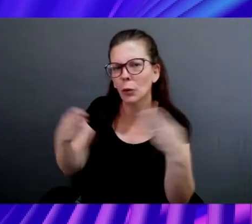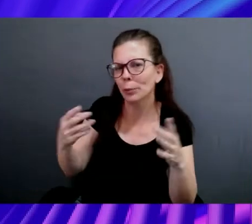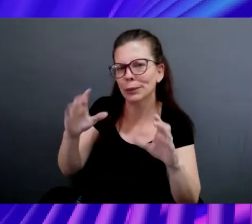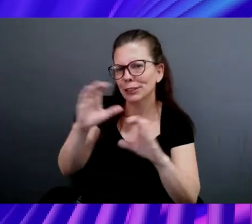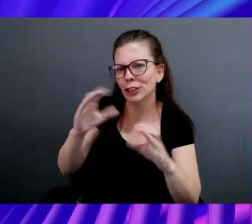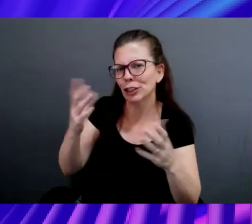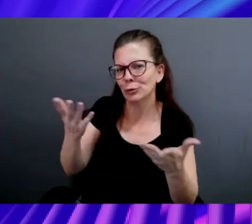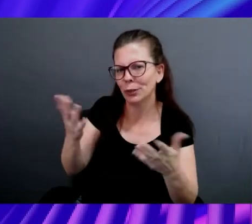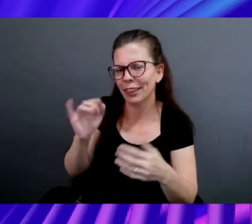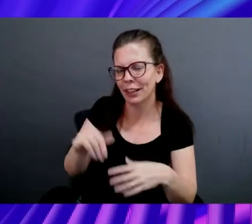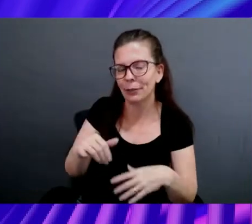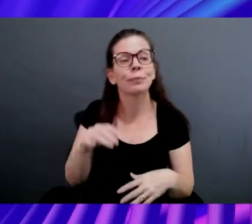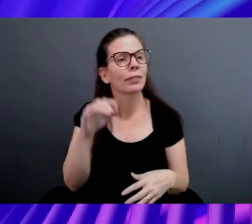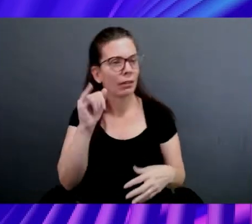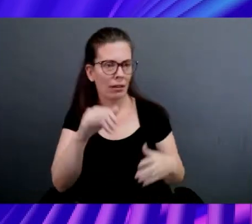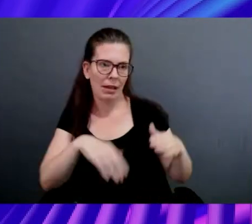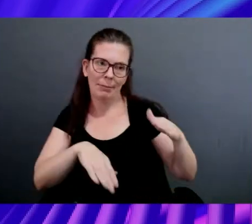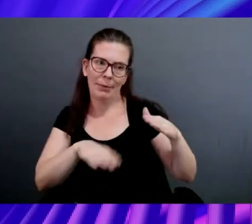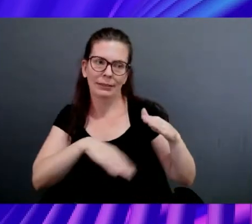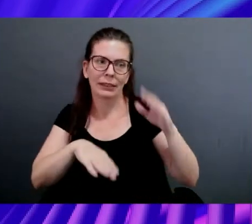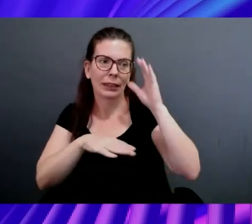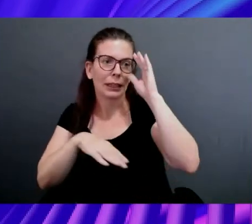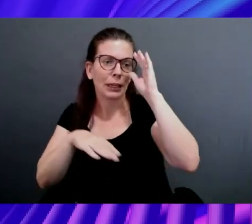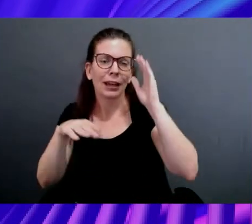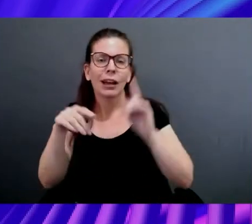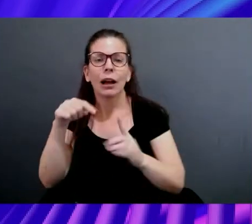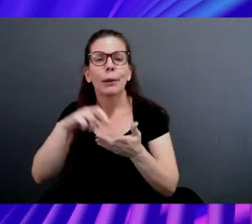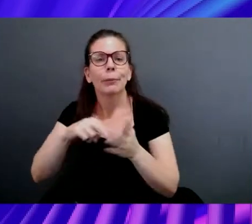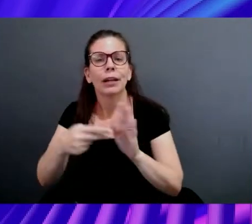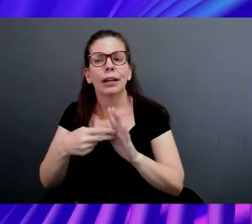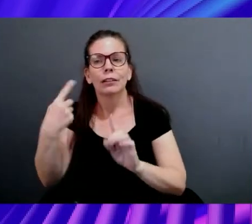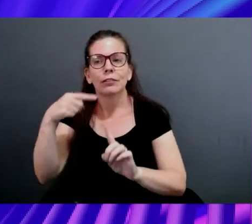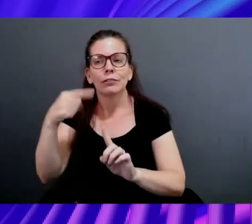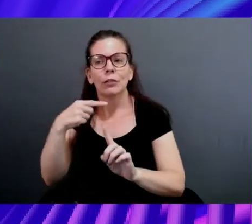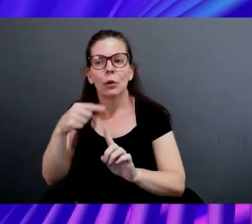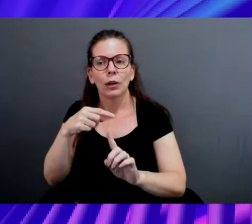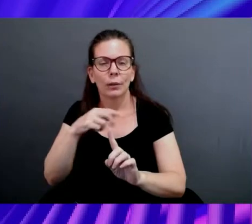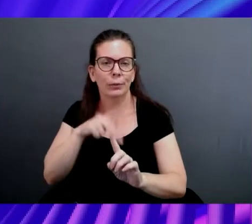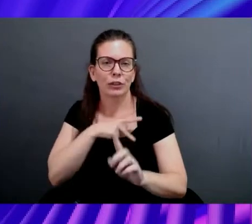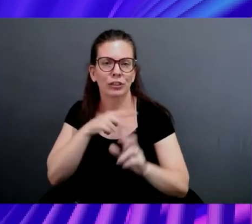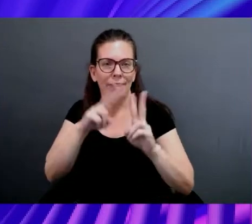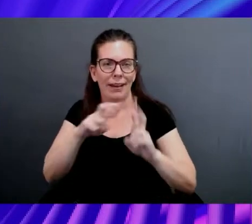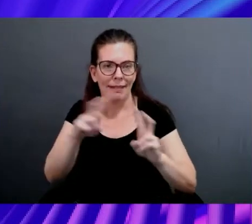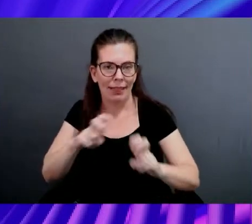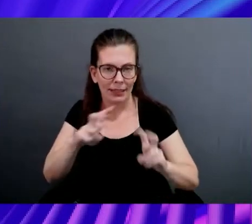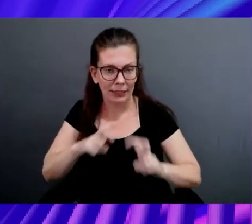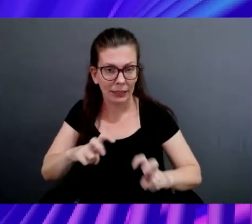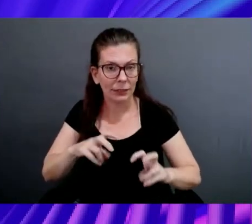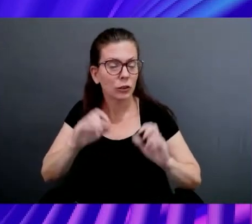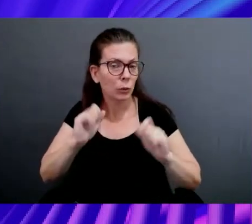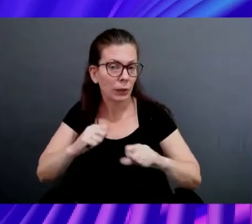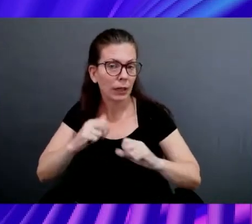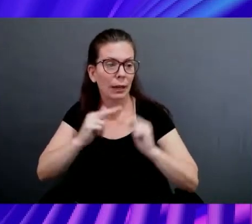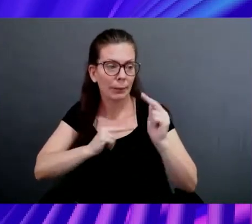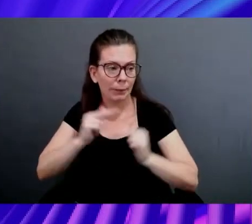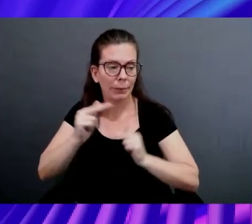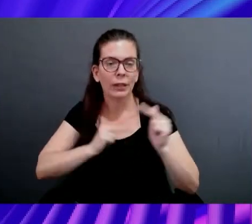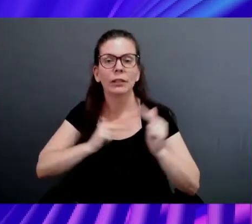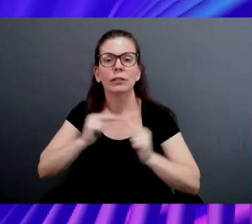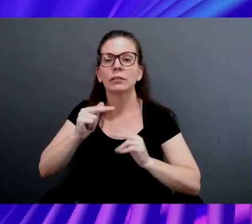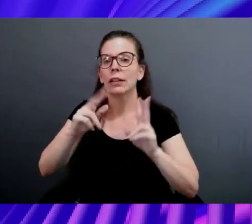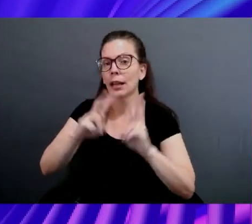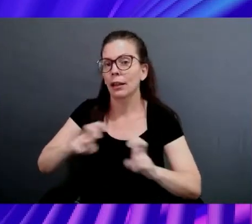OpenSearch is basically, it's meant for operational analytics where you can build an operational analytics